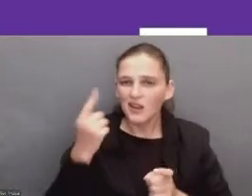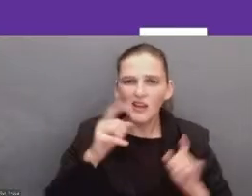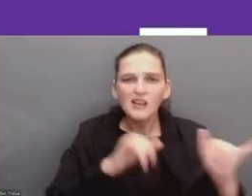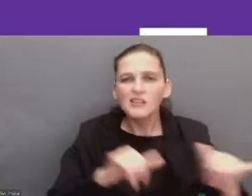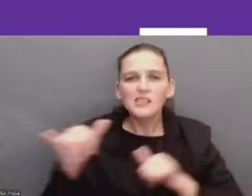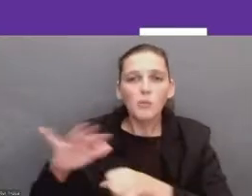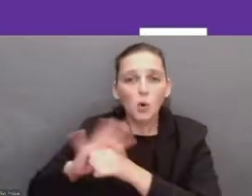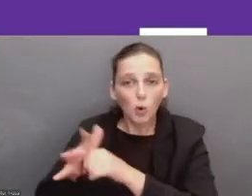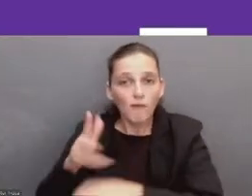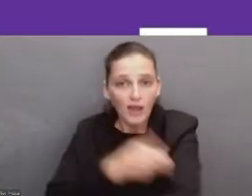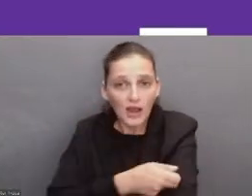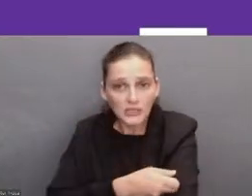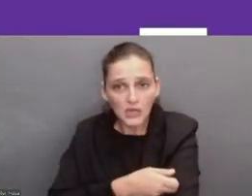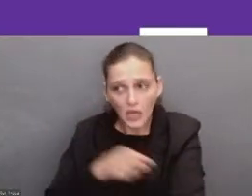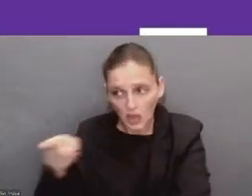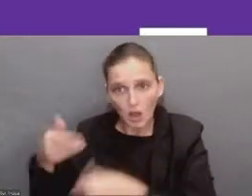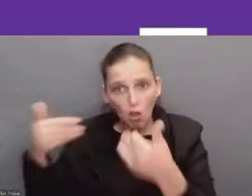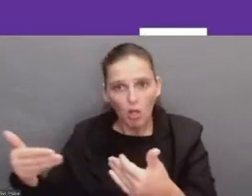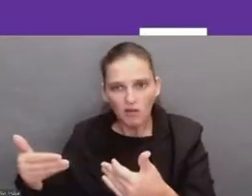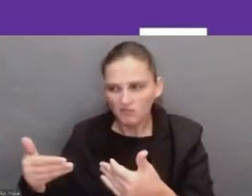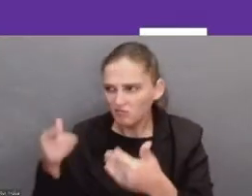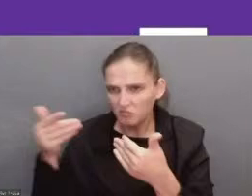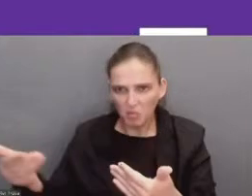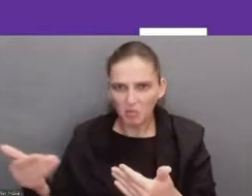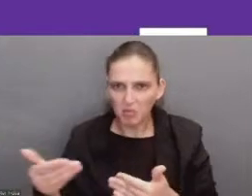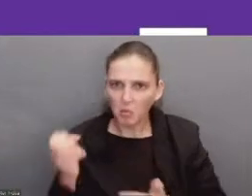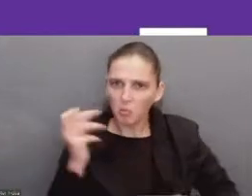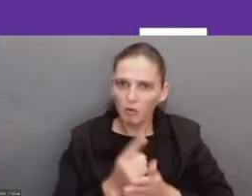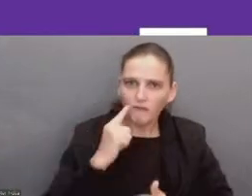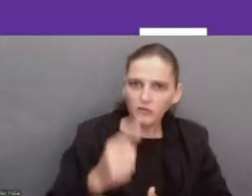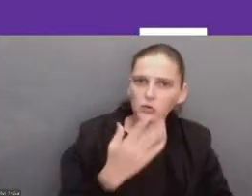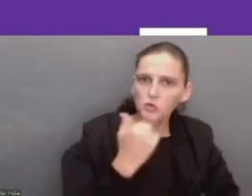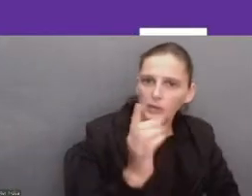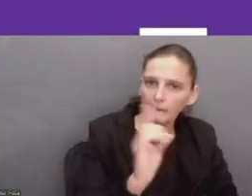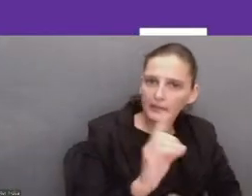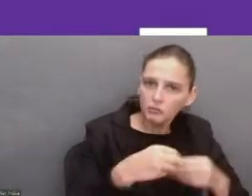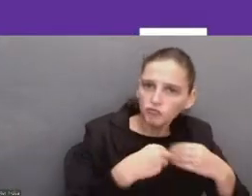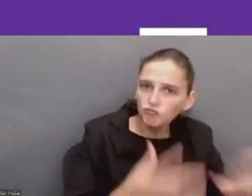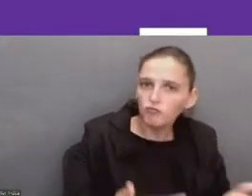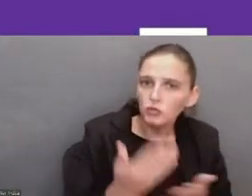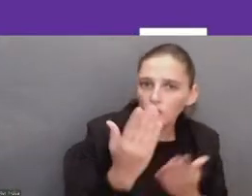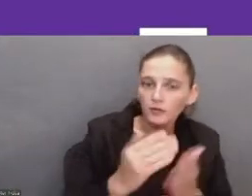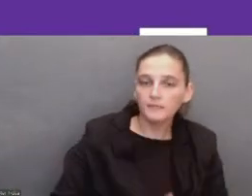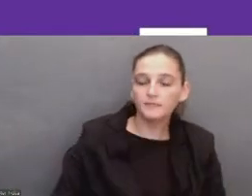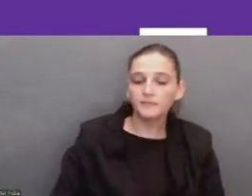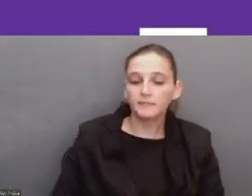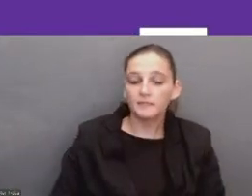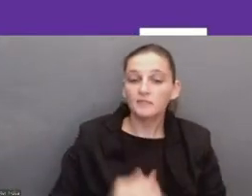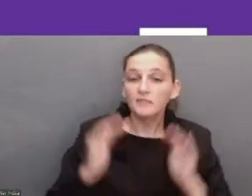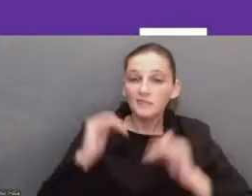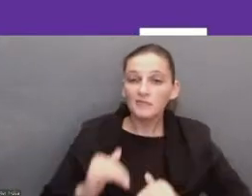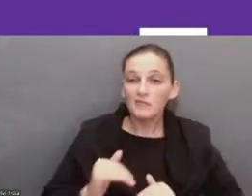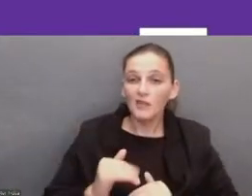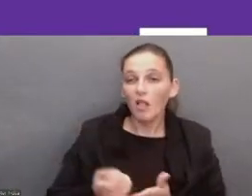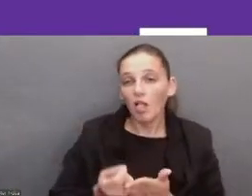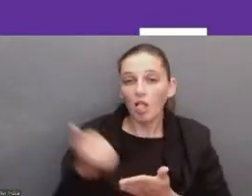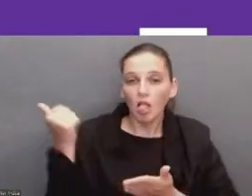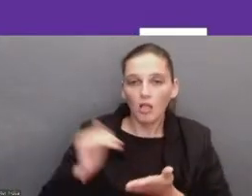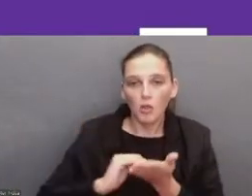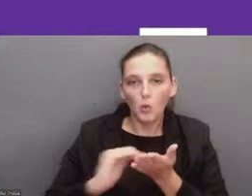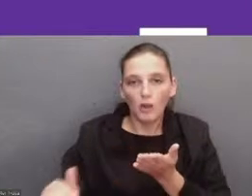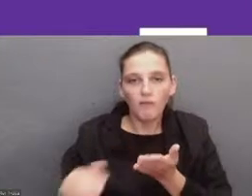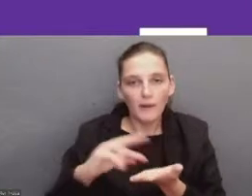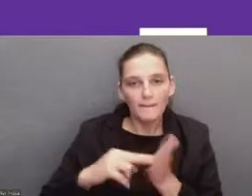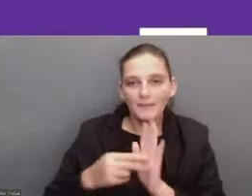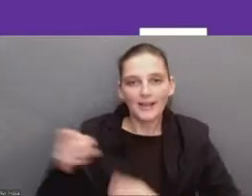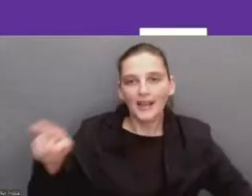vaccination. Secondly, eliminate the X waiver, which restricts access to medications for opiate use disorder